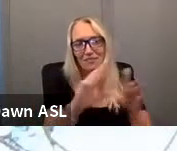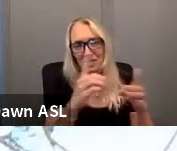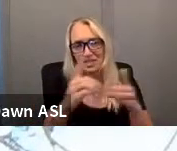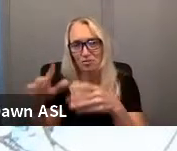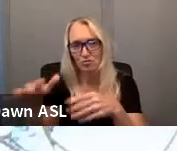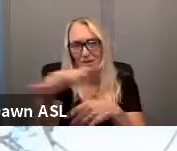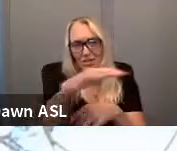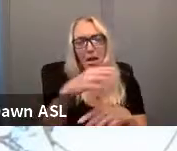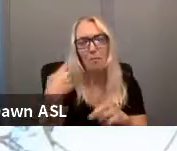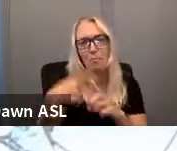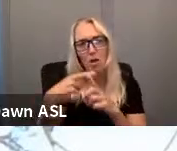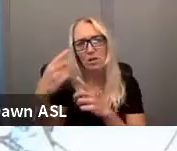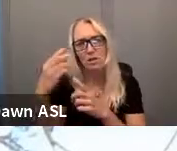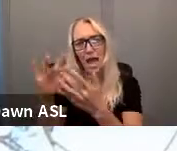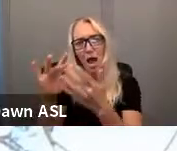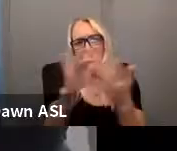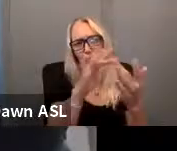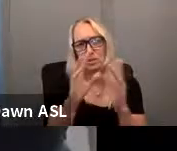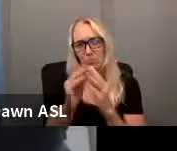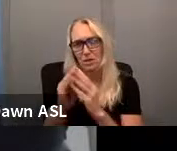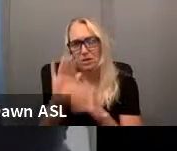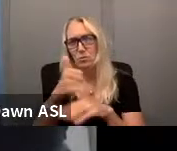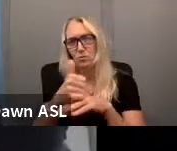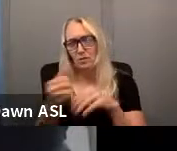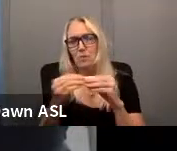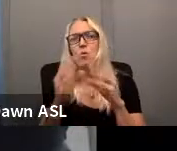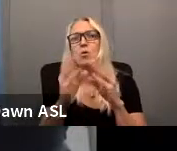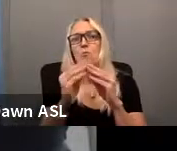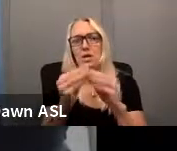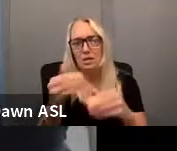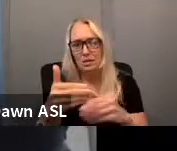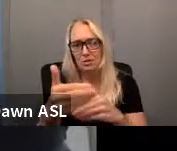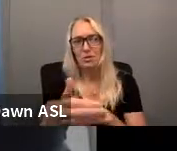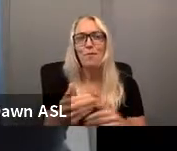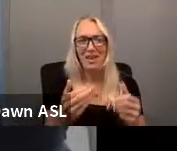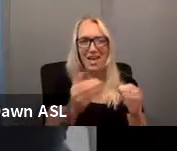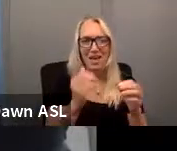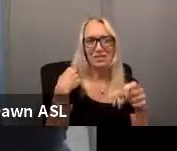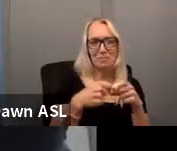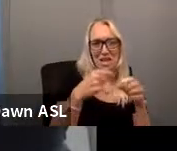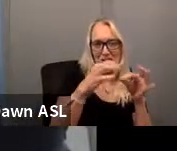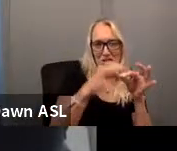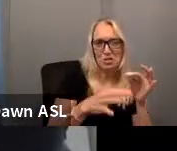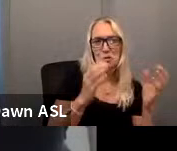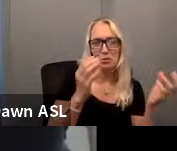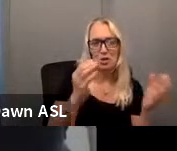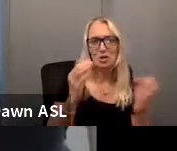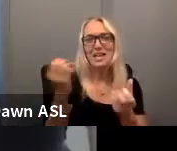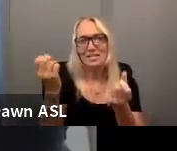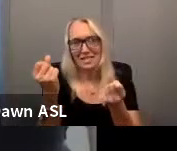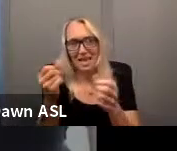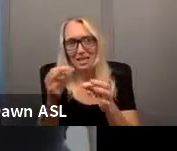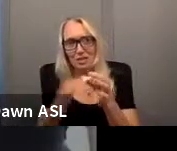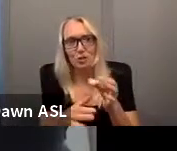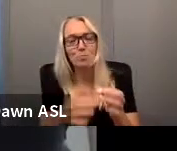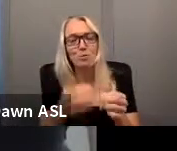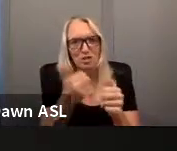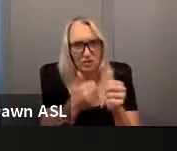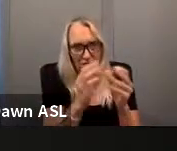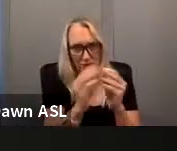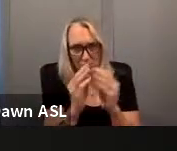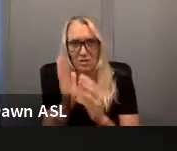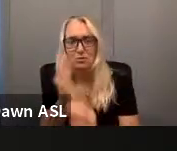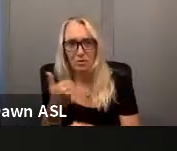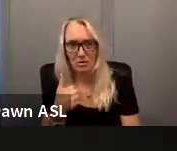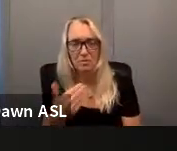additional outreach meetings to be scheduled soon. Live Spanish and American Sign Language interpretations will be available for each of these meetings.